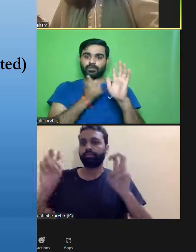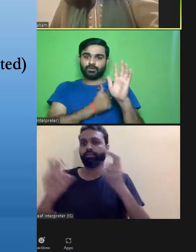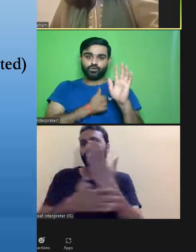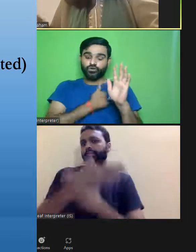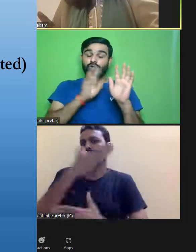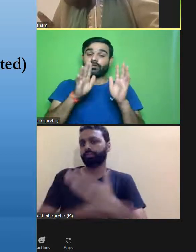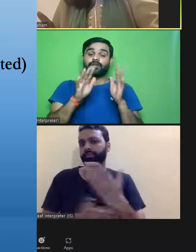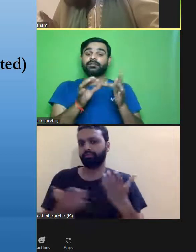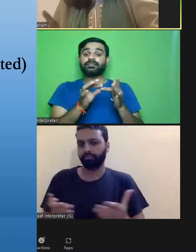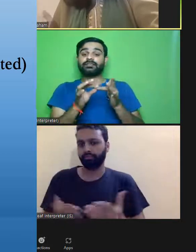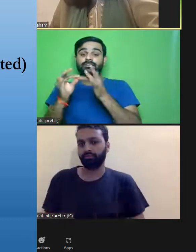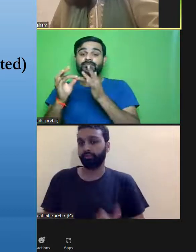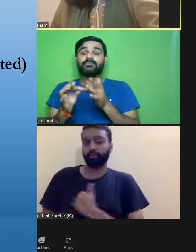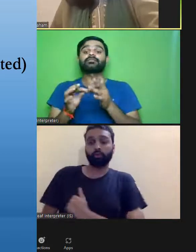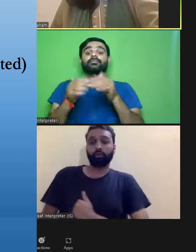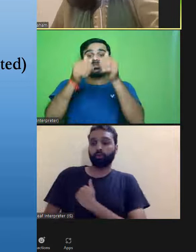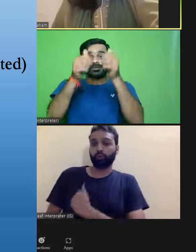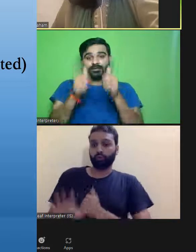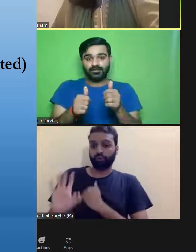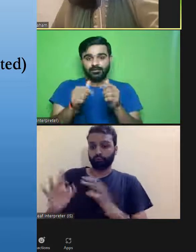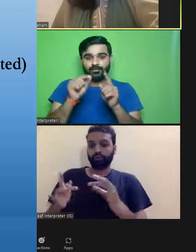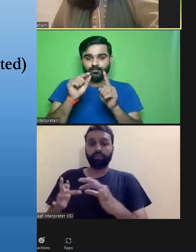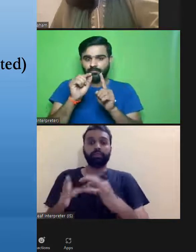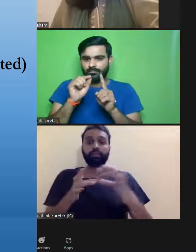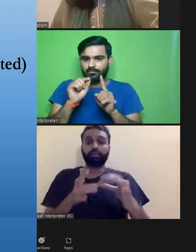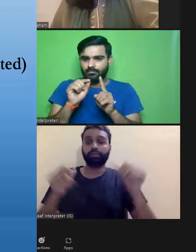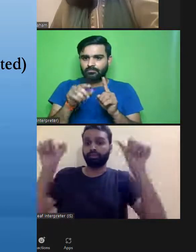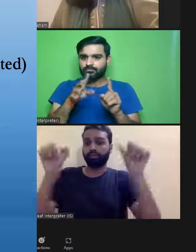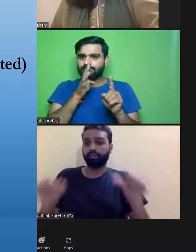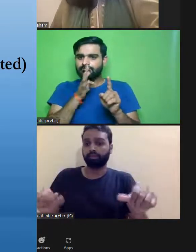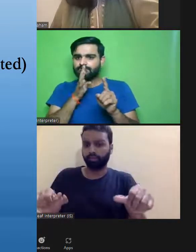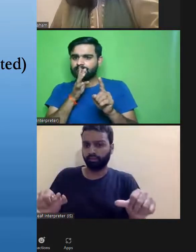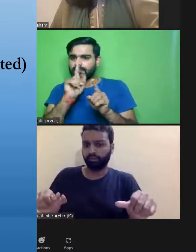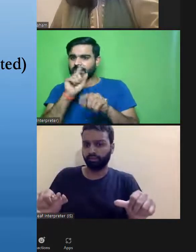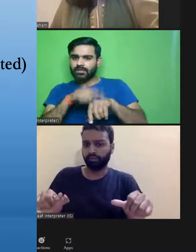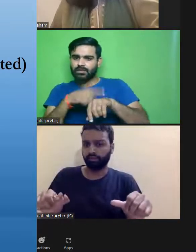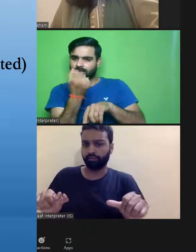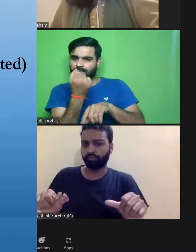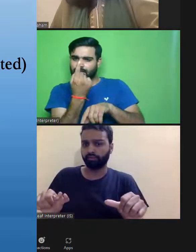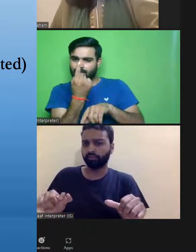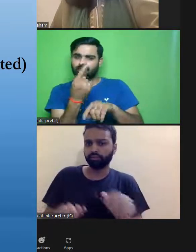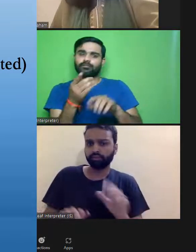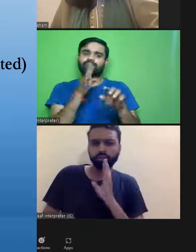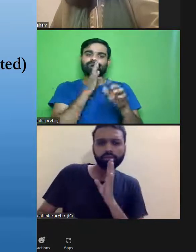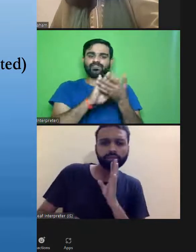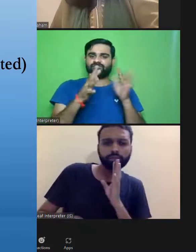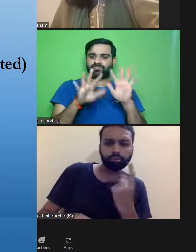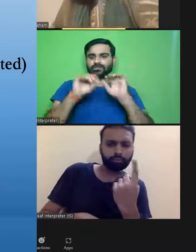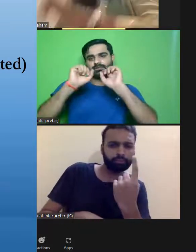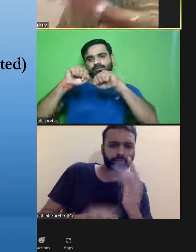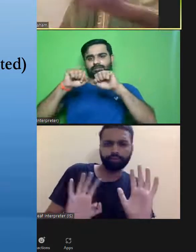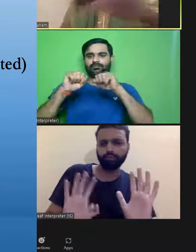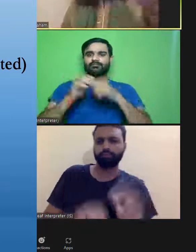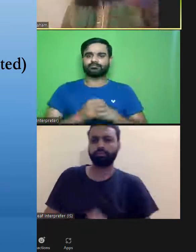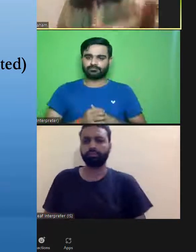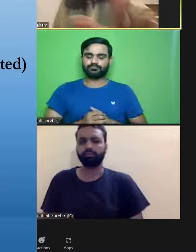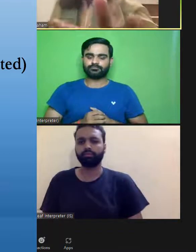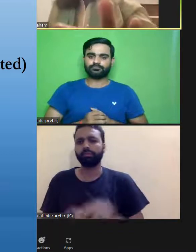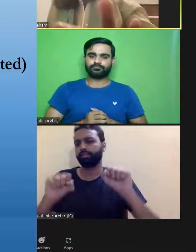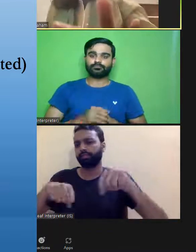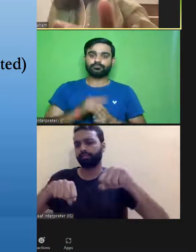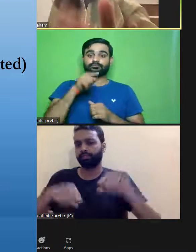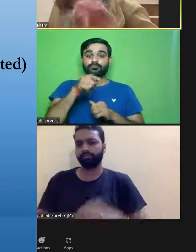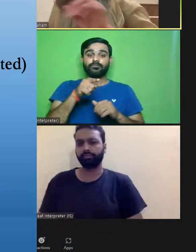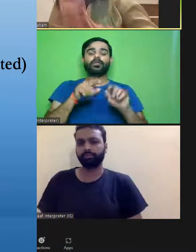Special Rapporteur on poverty Christy, and hunger. You just have a minute. Yeah. Oh, okay. So these